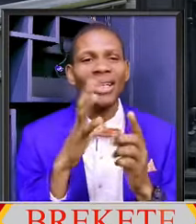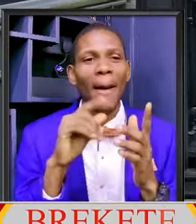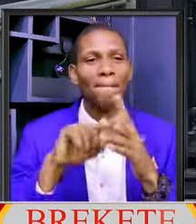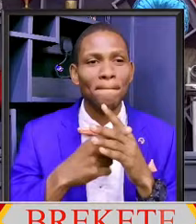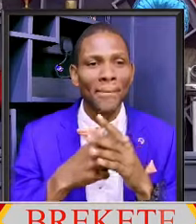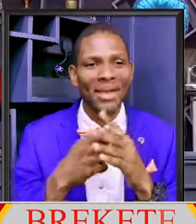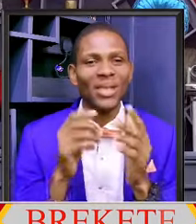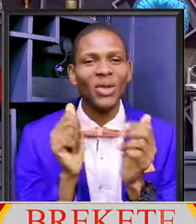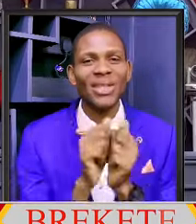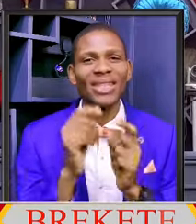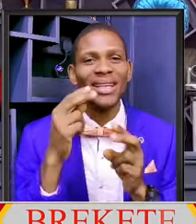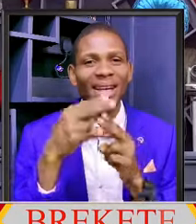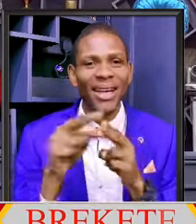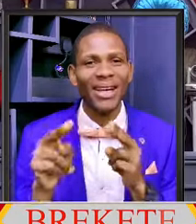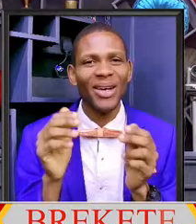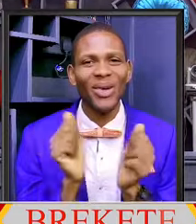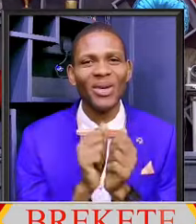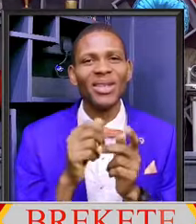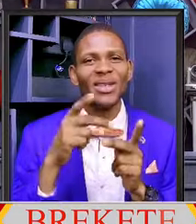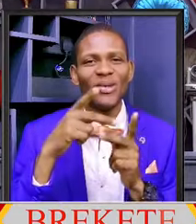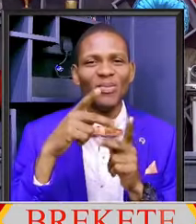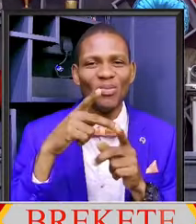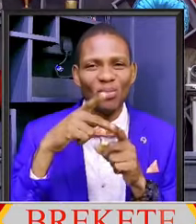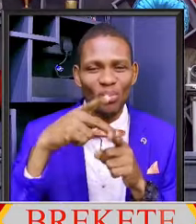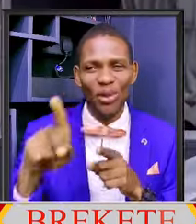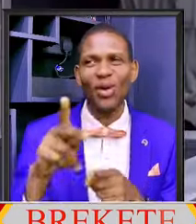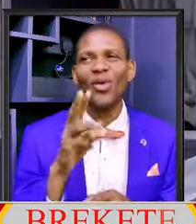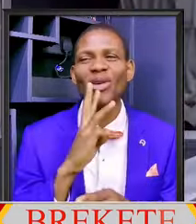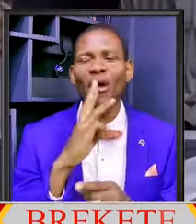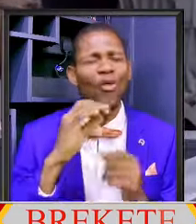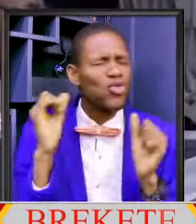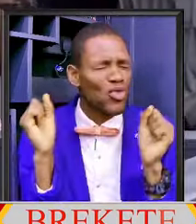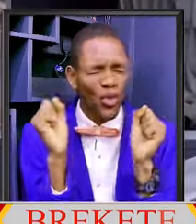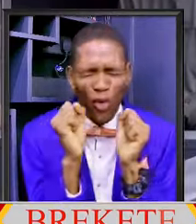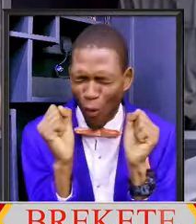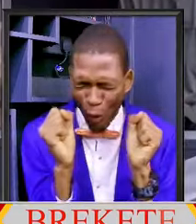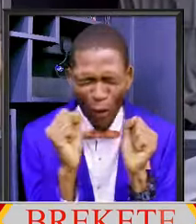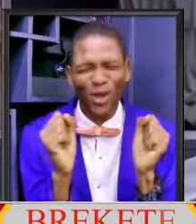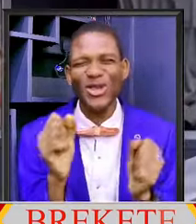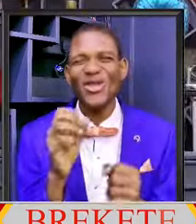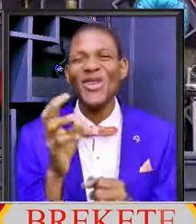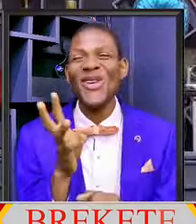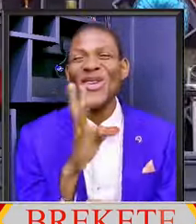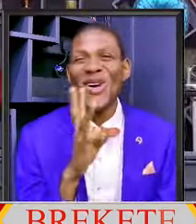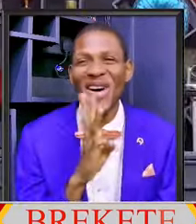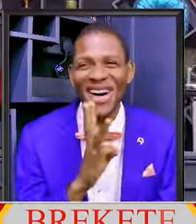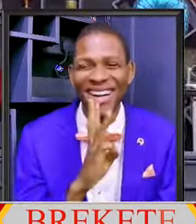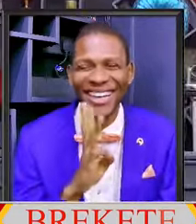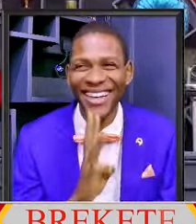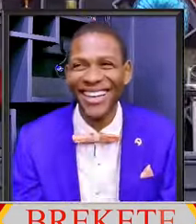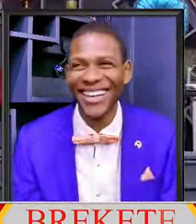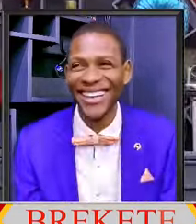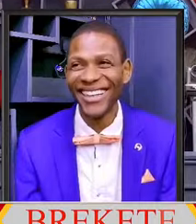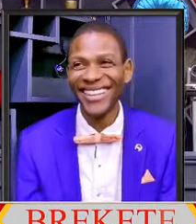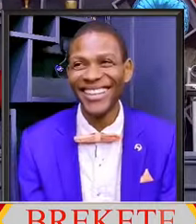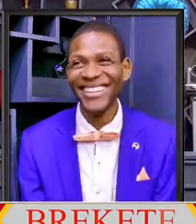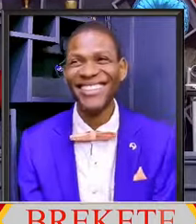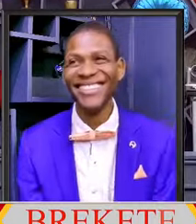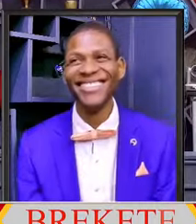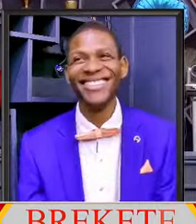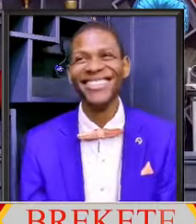the egg with the pure water. Go on. Yeah. Let's appreciate Mama.